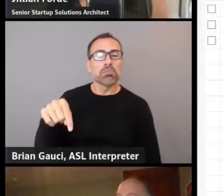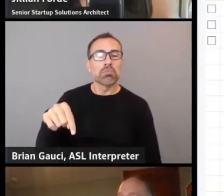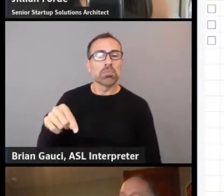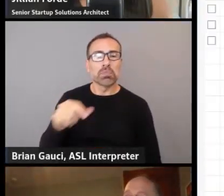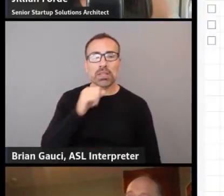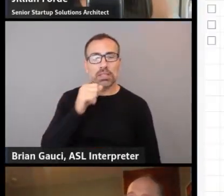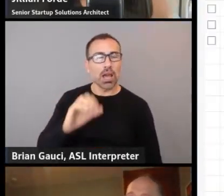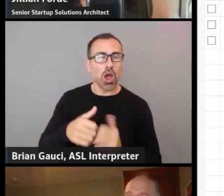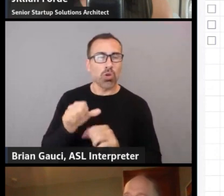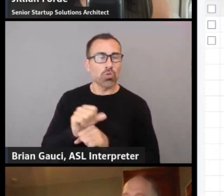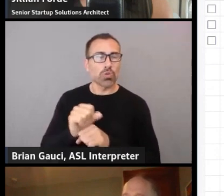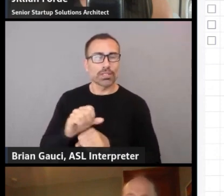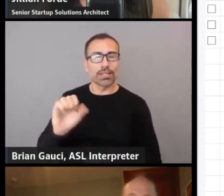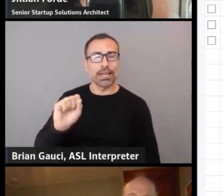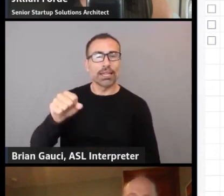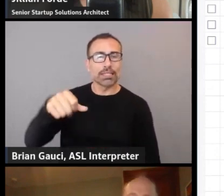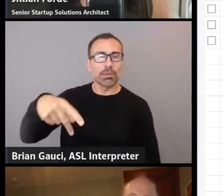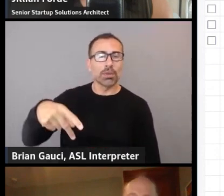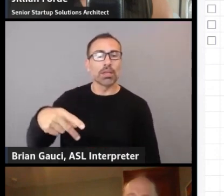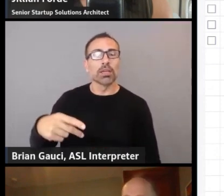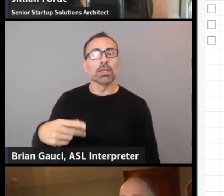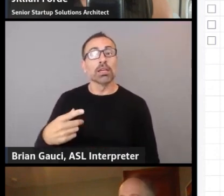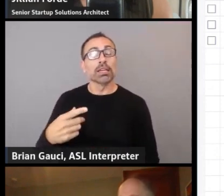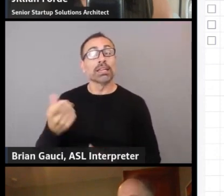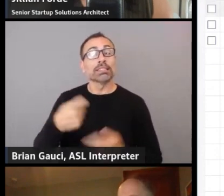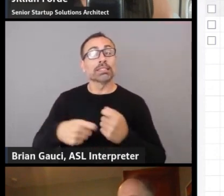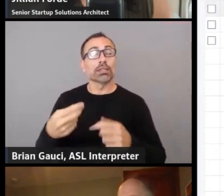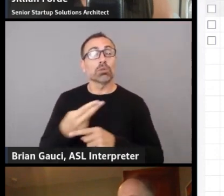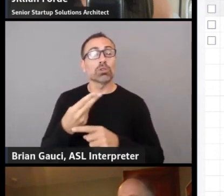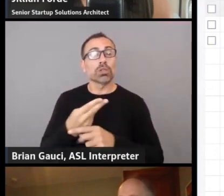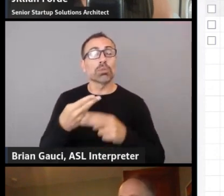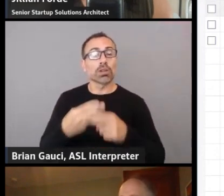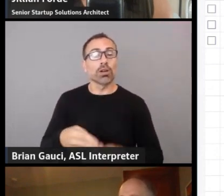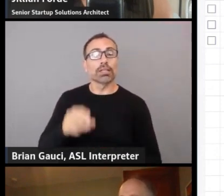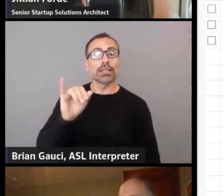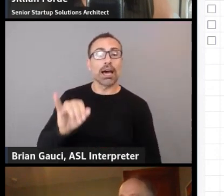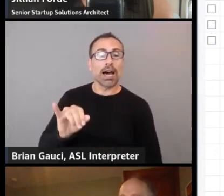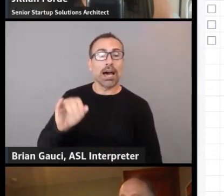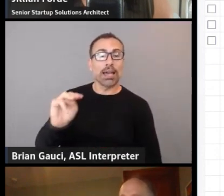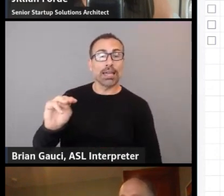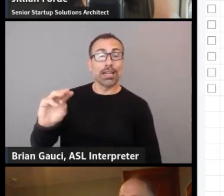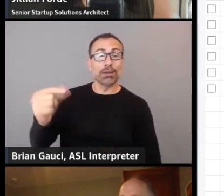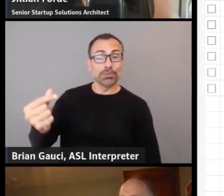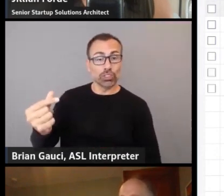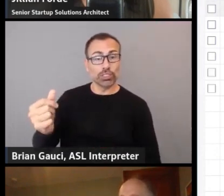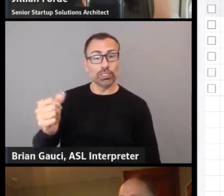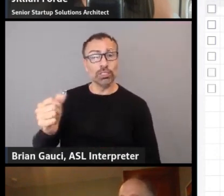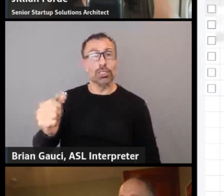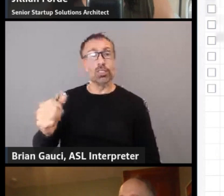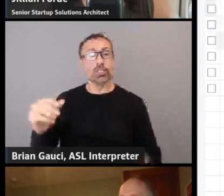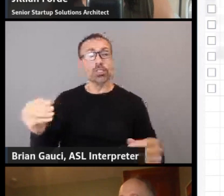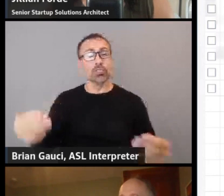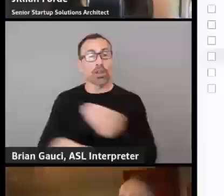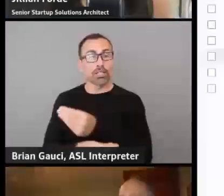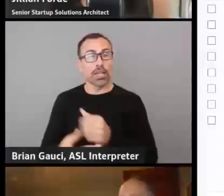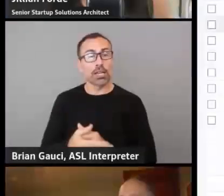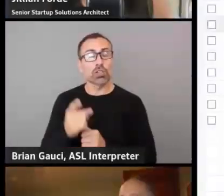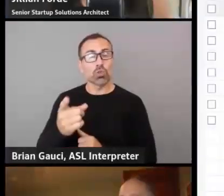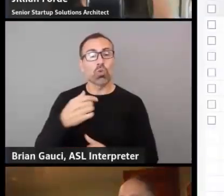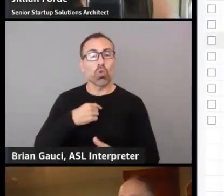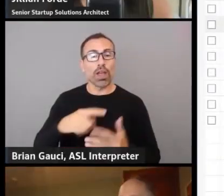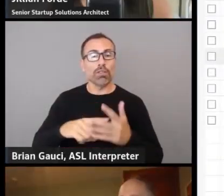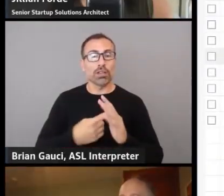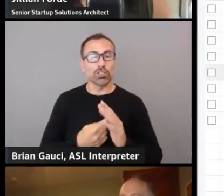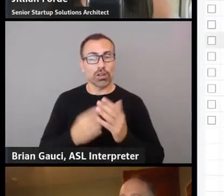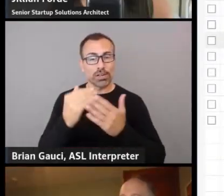works in the SAP world. You use something called an IMG transaction. So we've got here an implementation guide, which is a